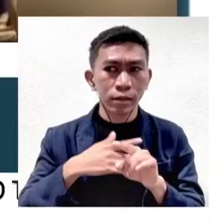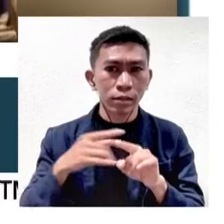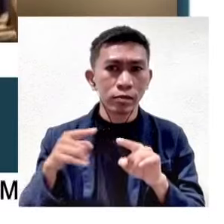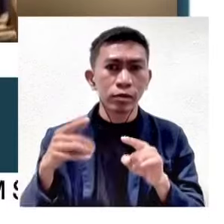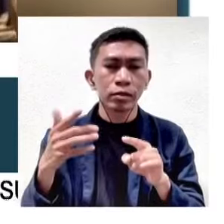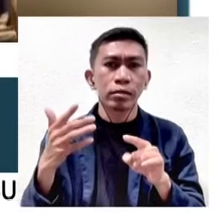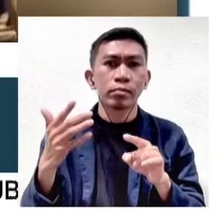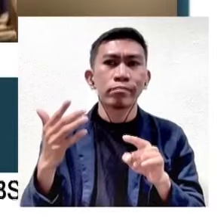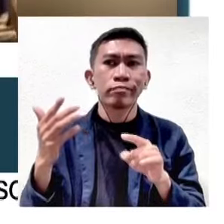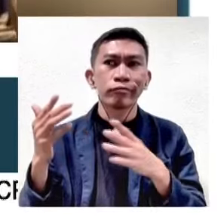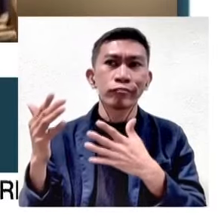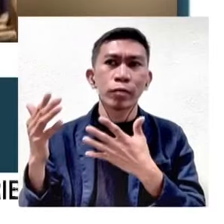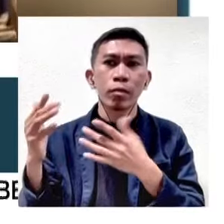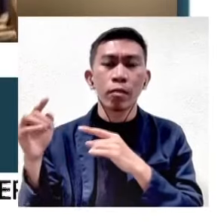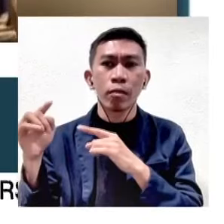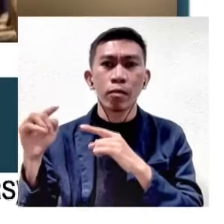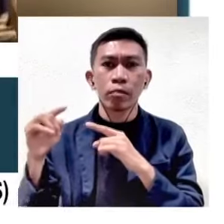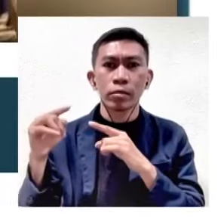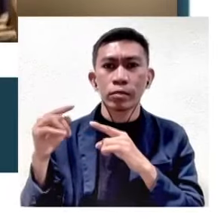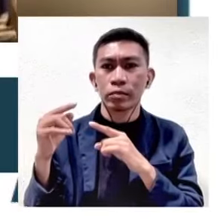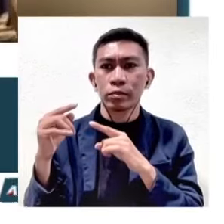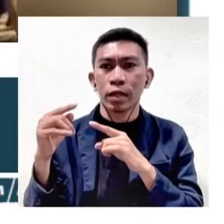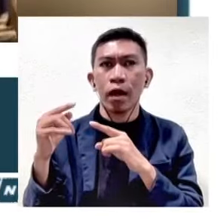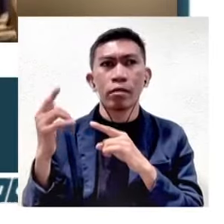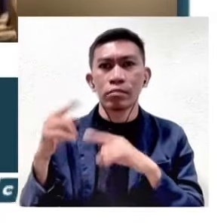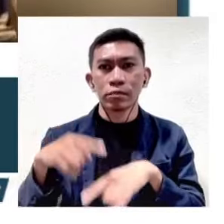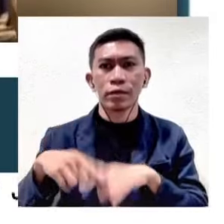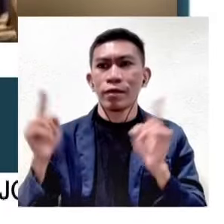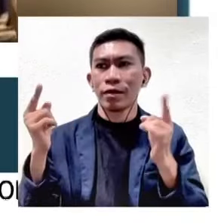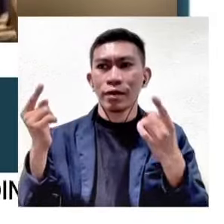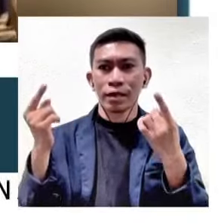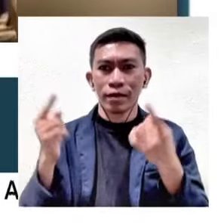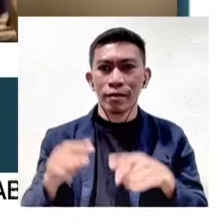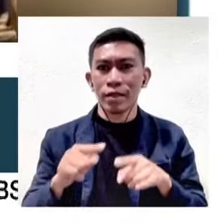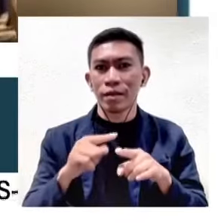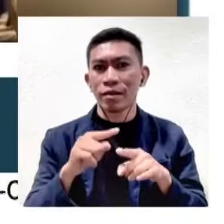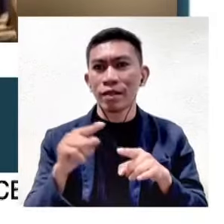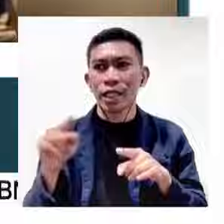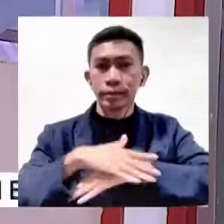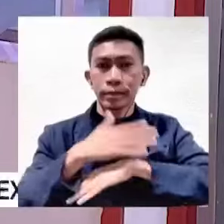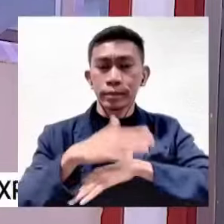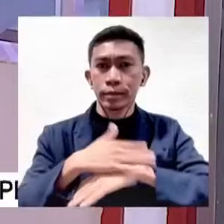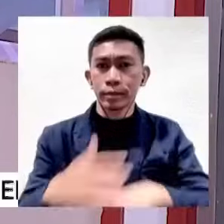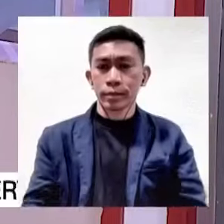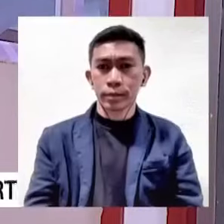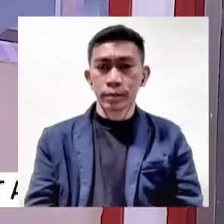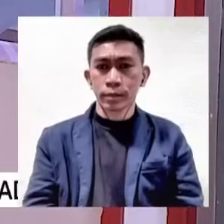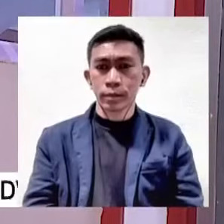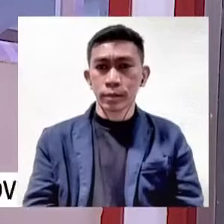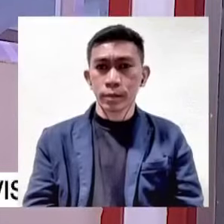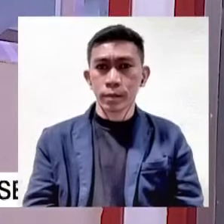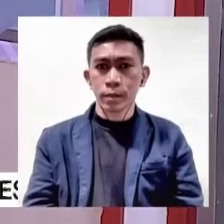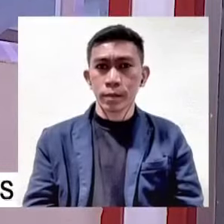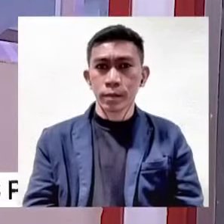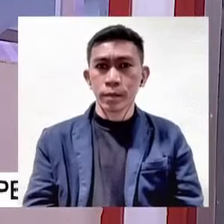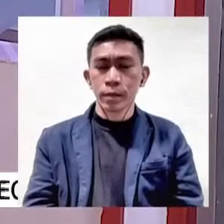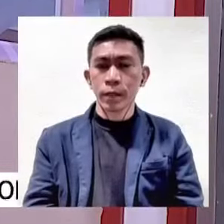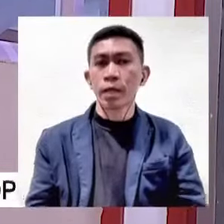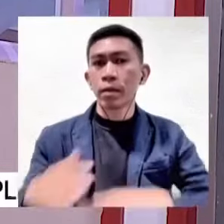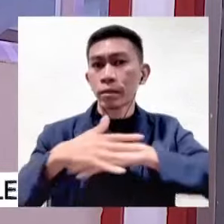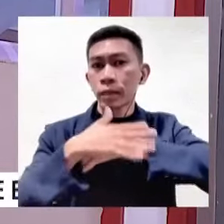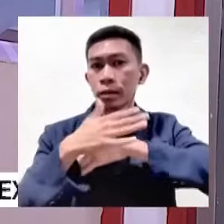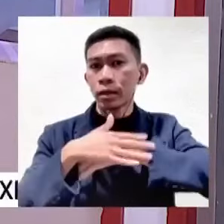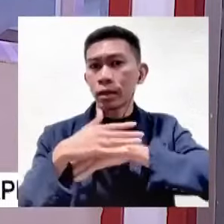with what is expected by the international community. A maritime security